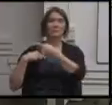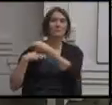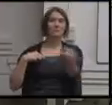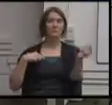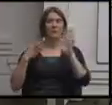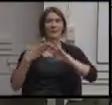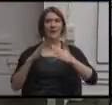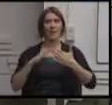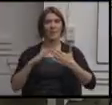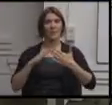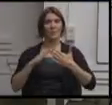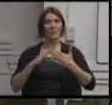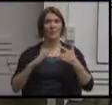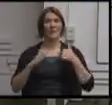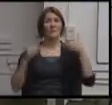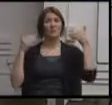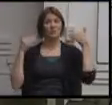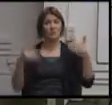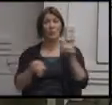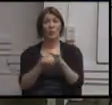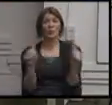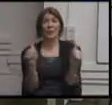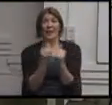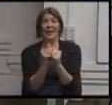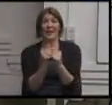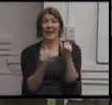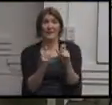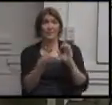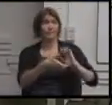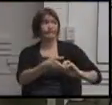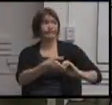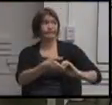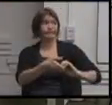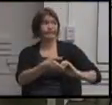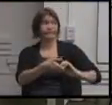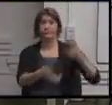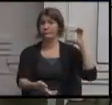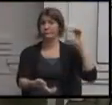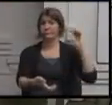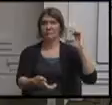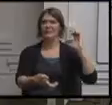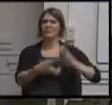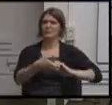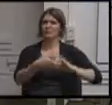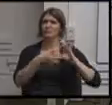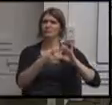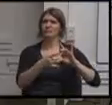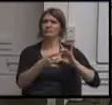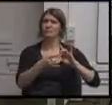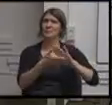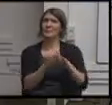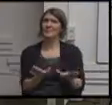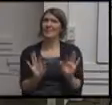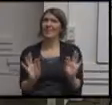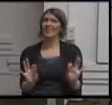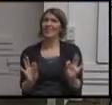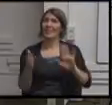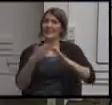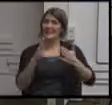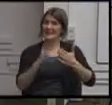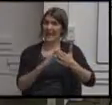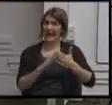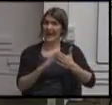municipality. And for us to move forward, we need to be partners and we need to have that good relationship. And so the town